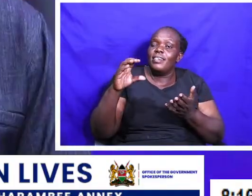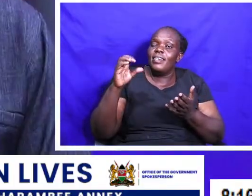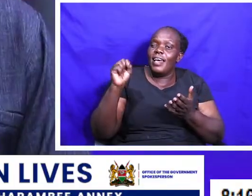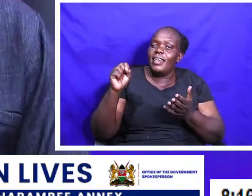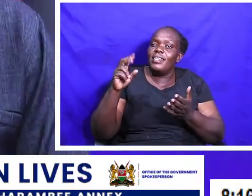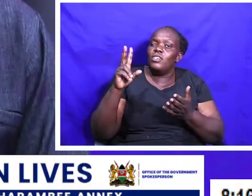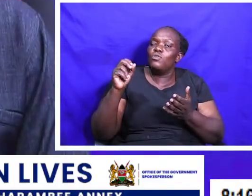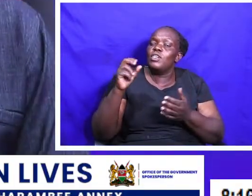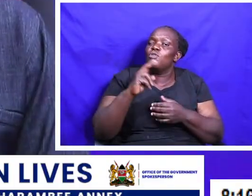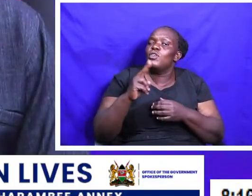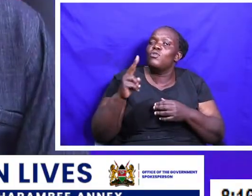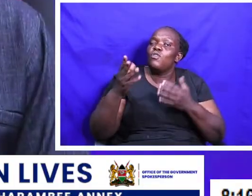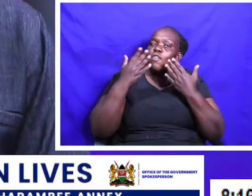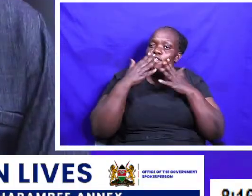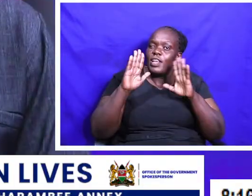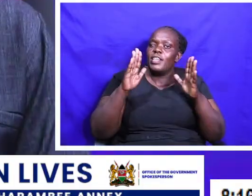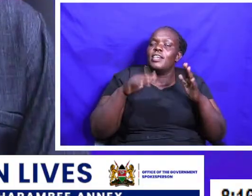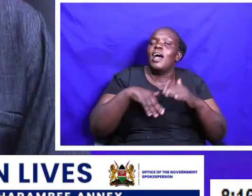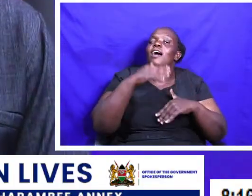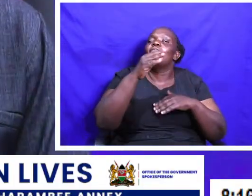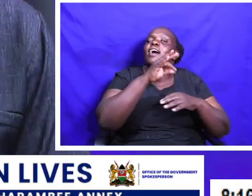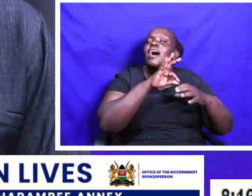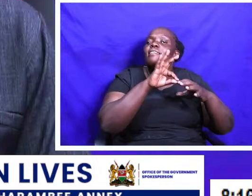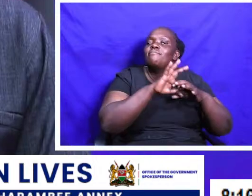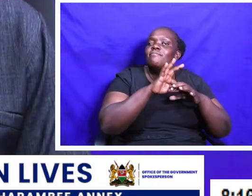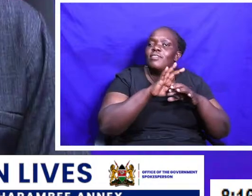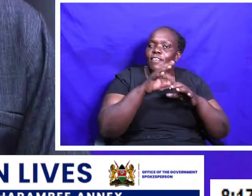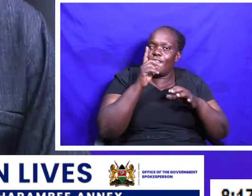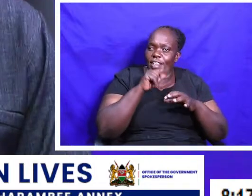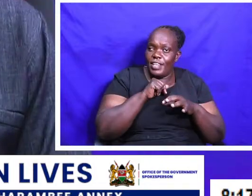in 2022. Okay. After the elections.